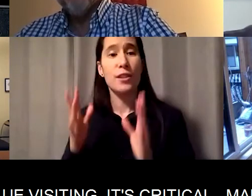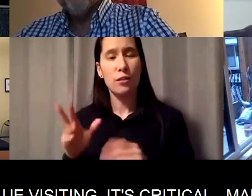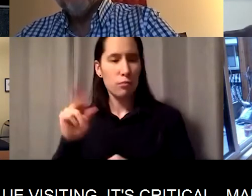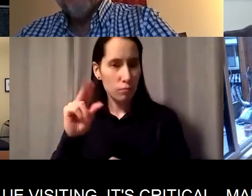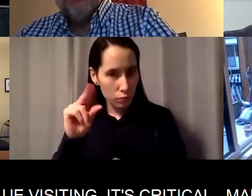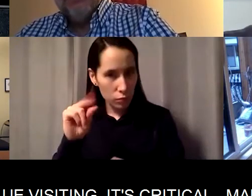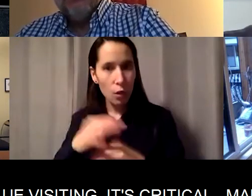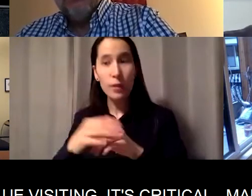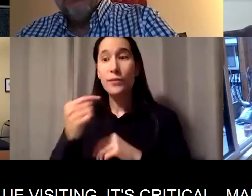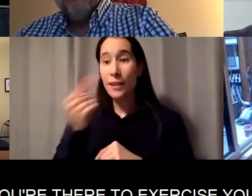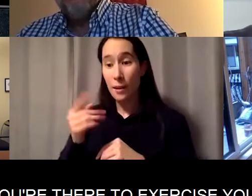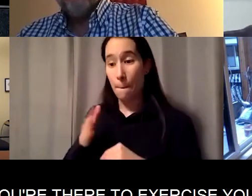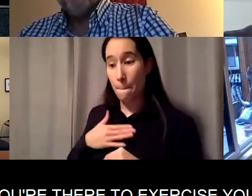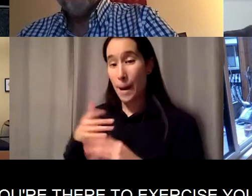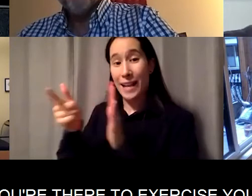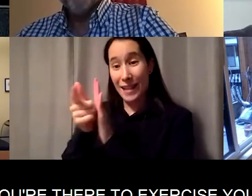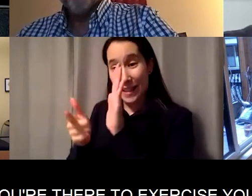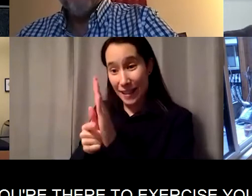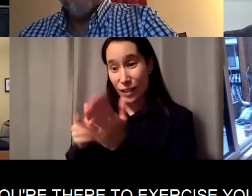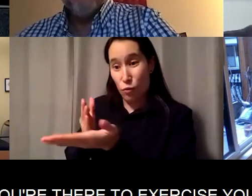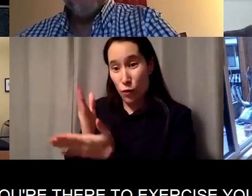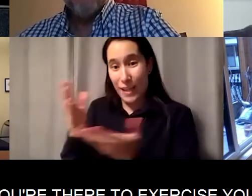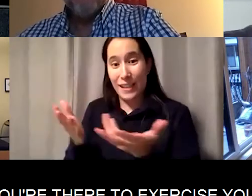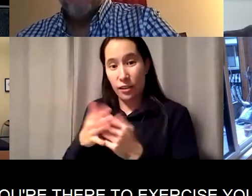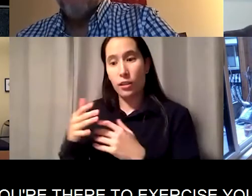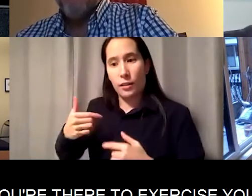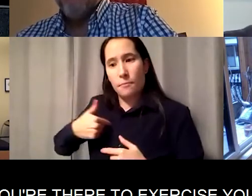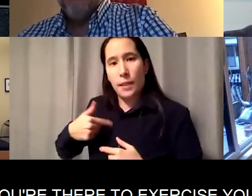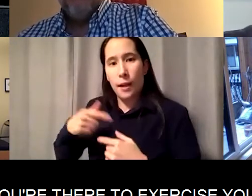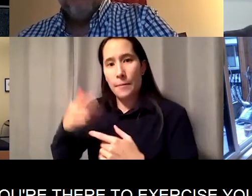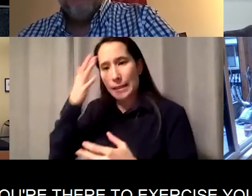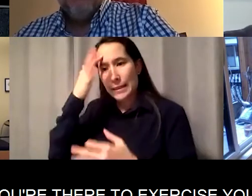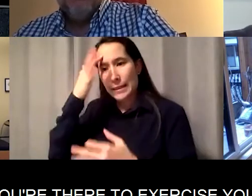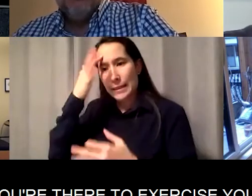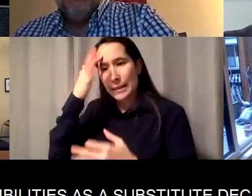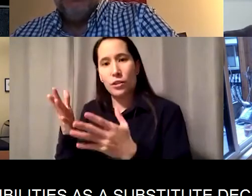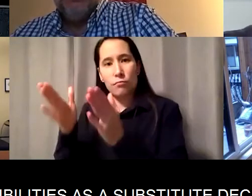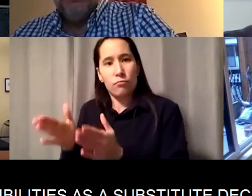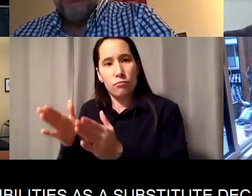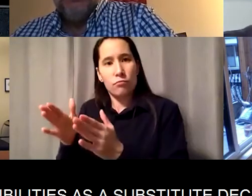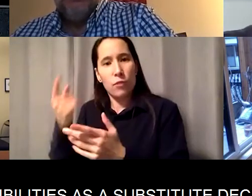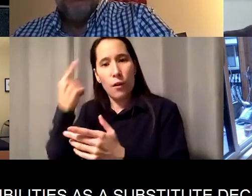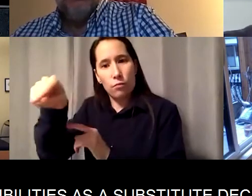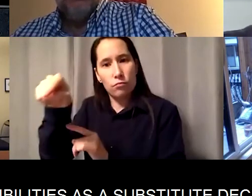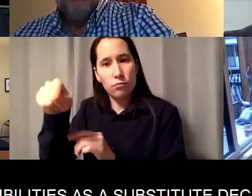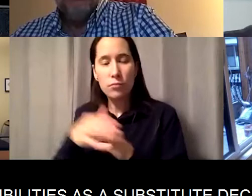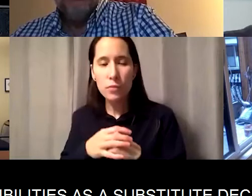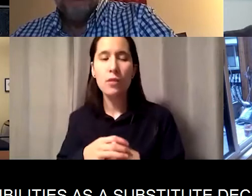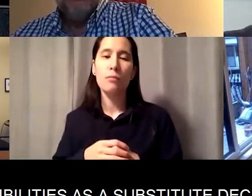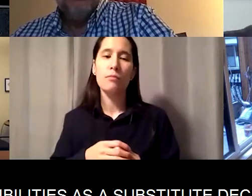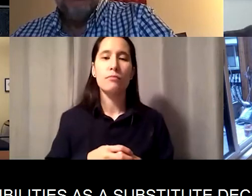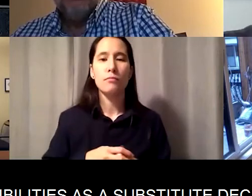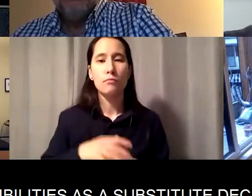to exercise your legal responsibilities as a substitute decision maker. And the second thing is try to be really creative about